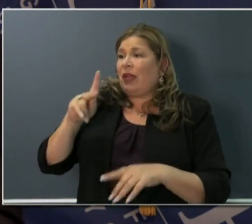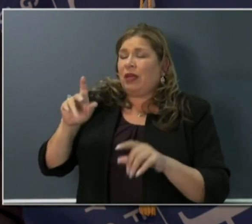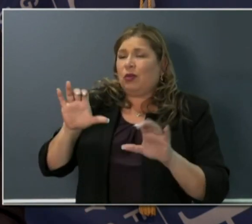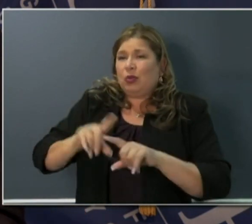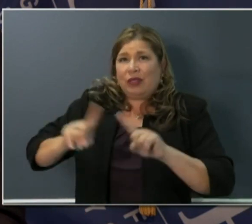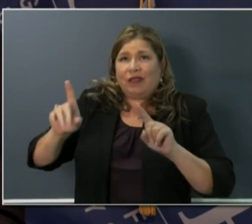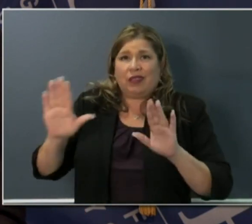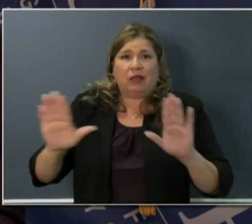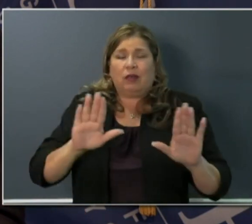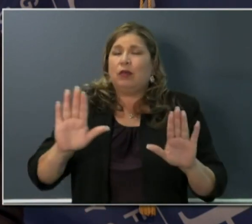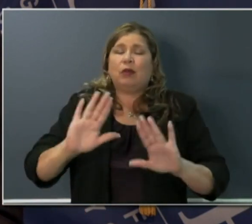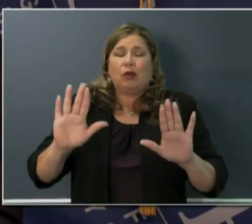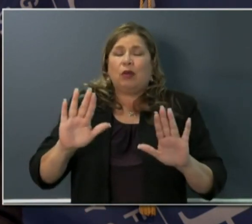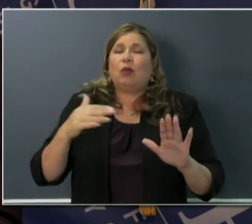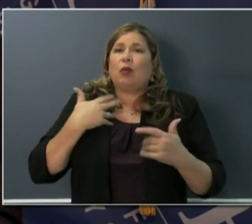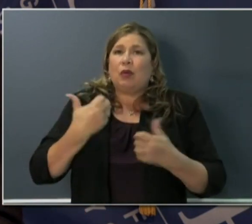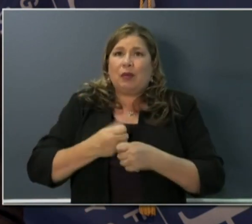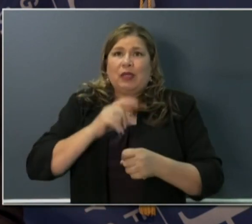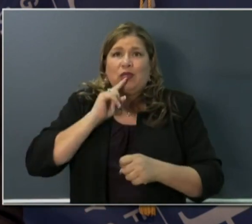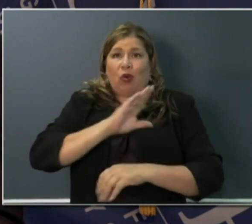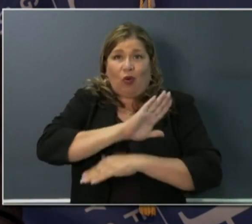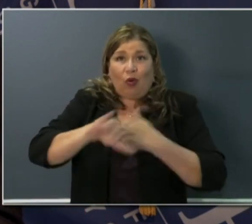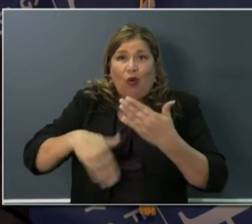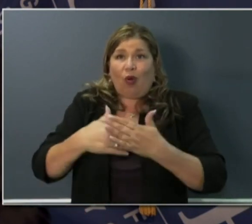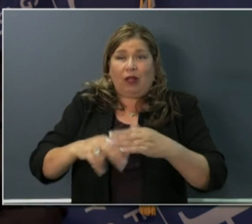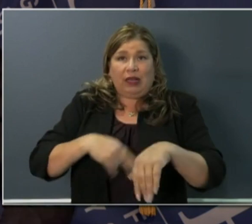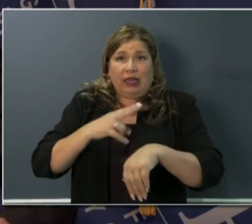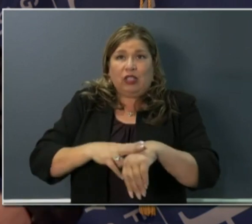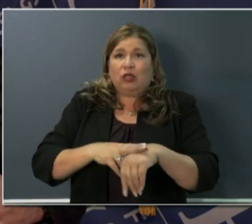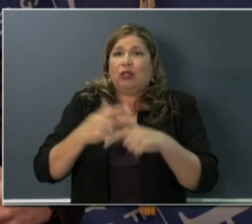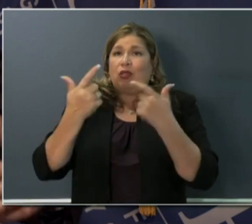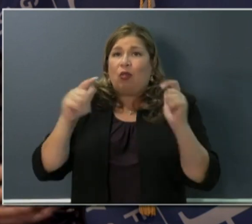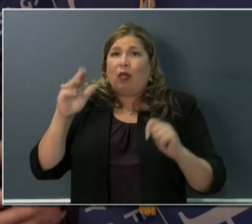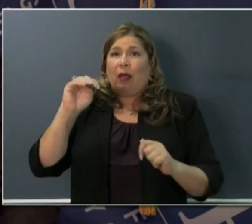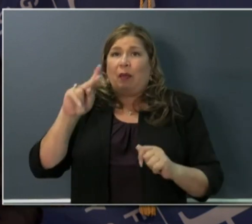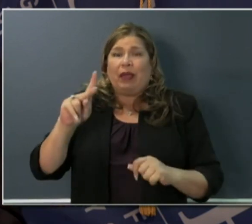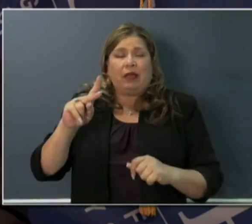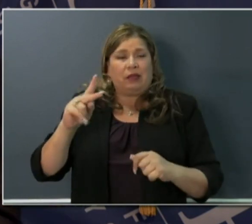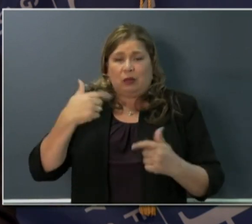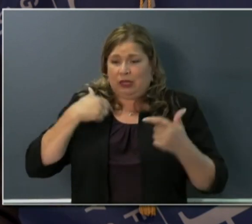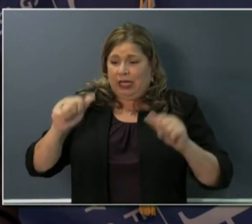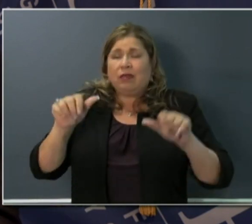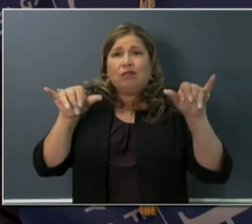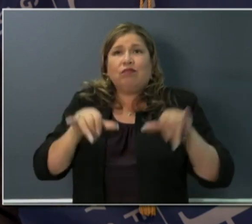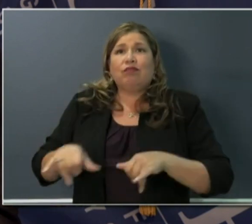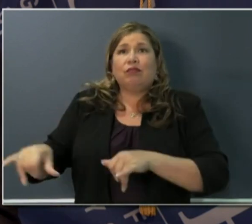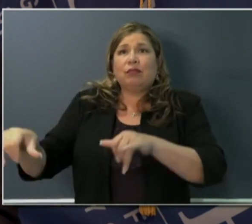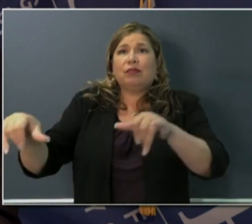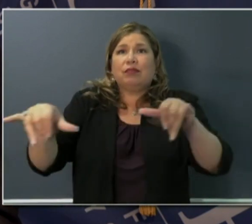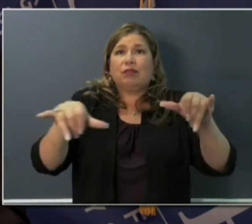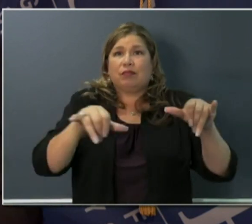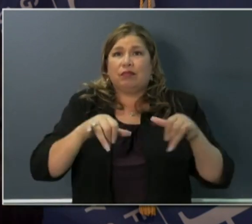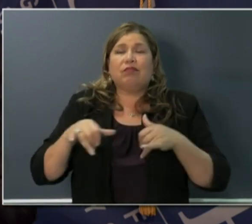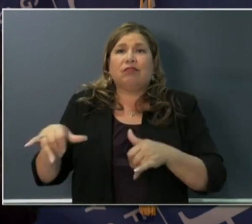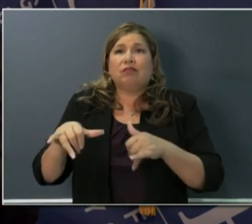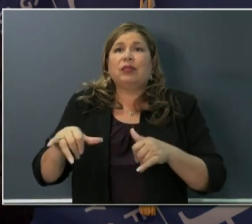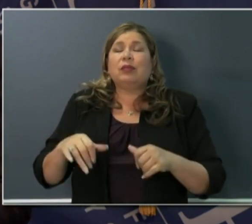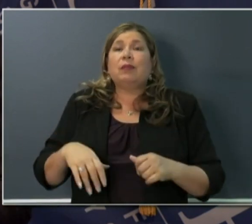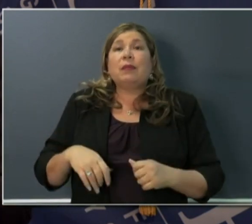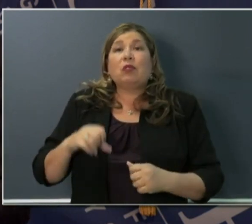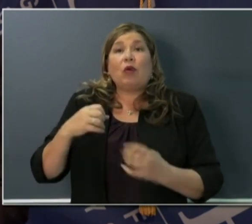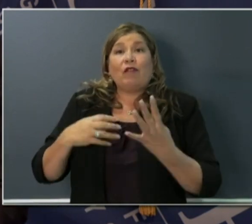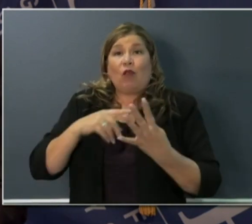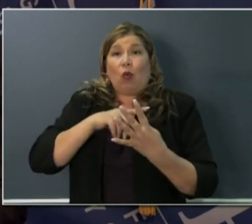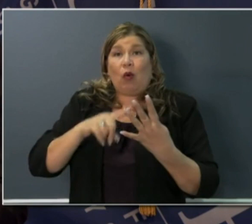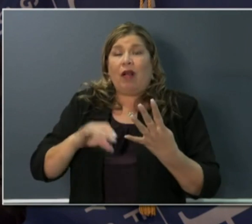engage our nation's largest banks and see if we create some continuity, some consistency across their ranks. And four of the